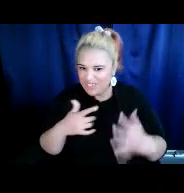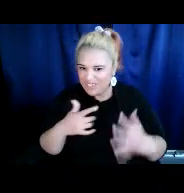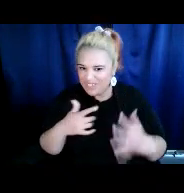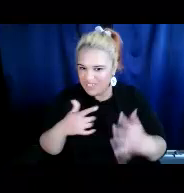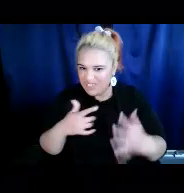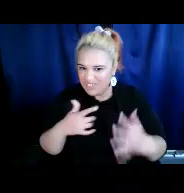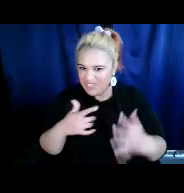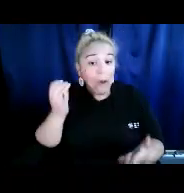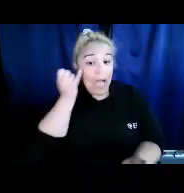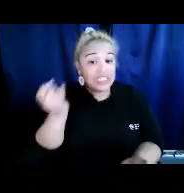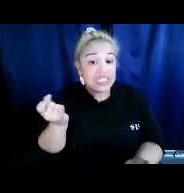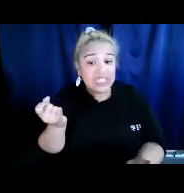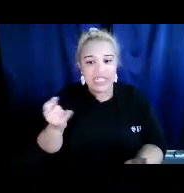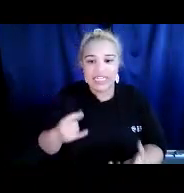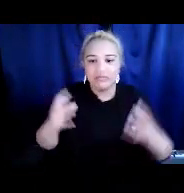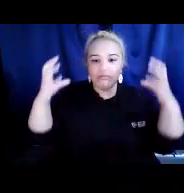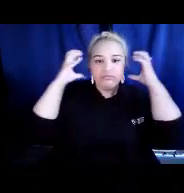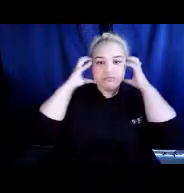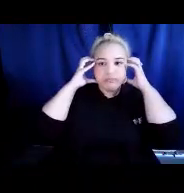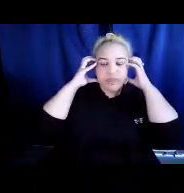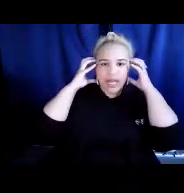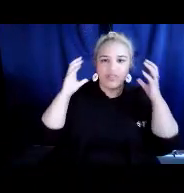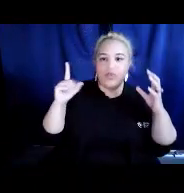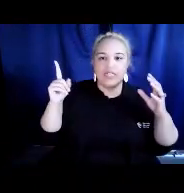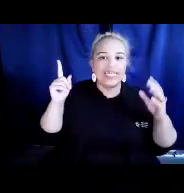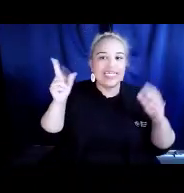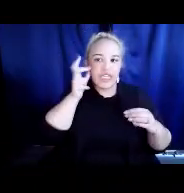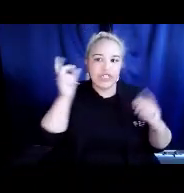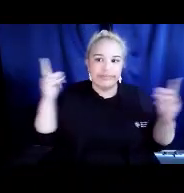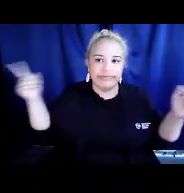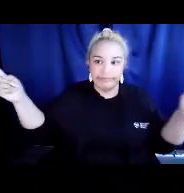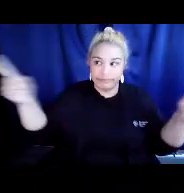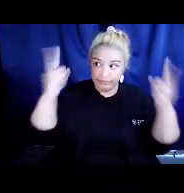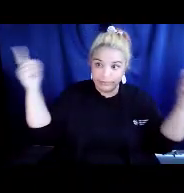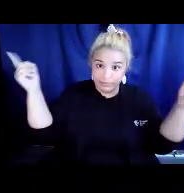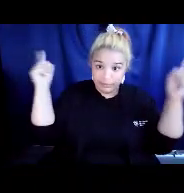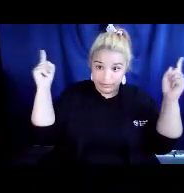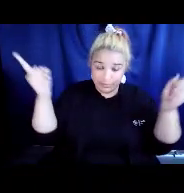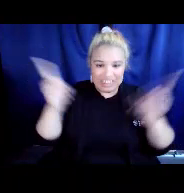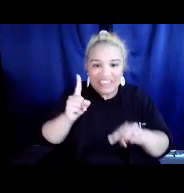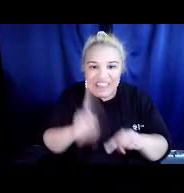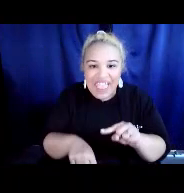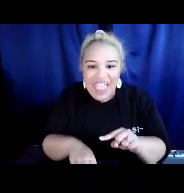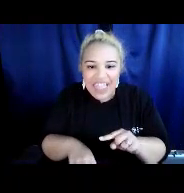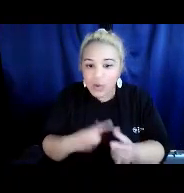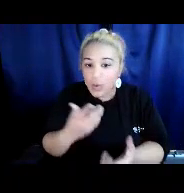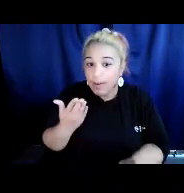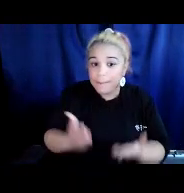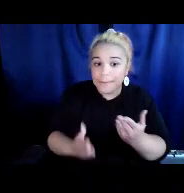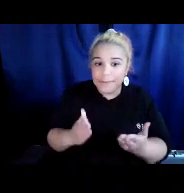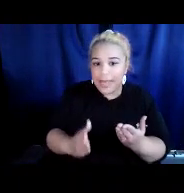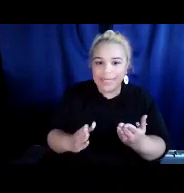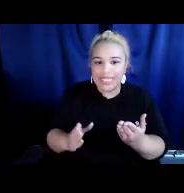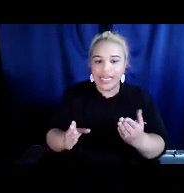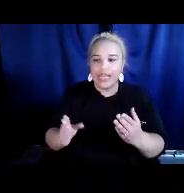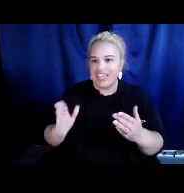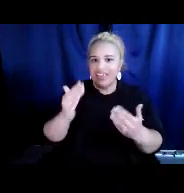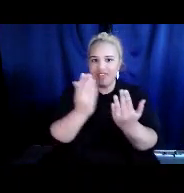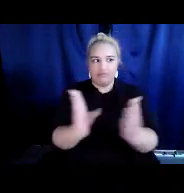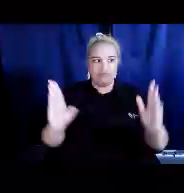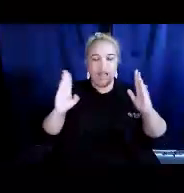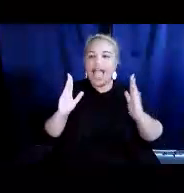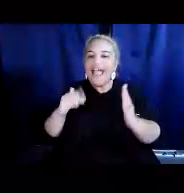for workspaces. And lastly, we mentioned crowded spaces. This can present challenges to sensory systems, including